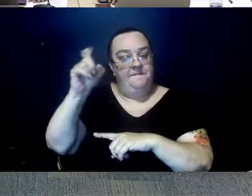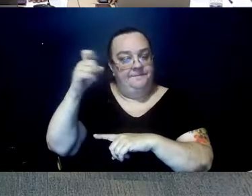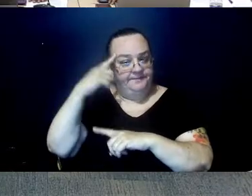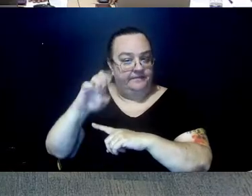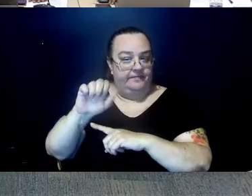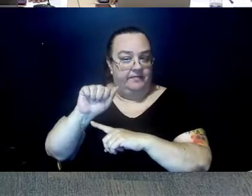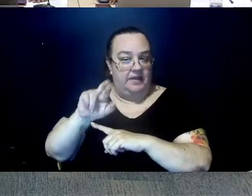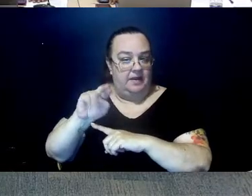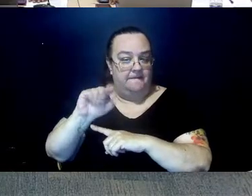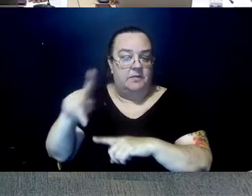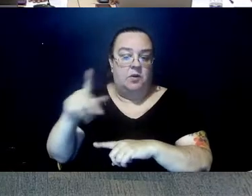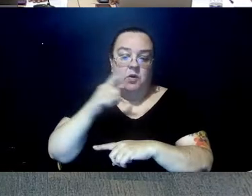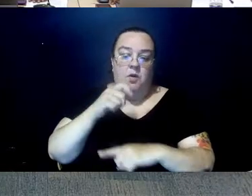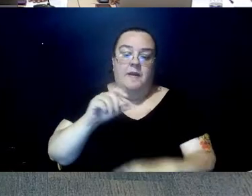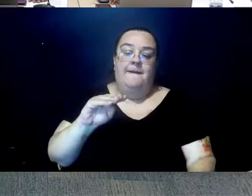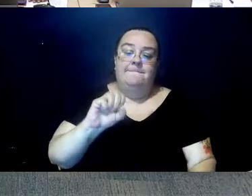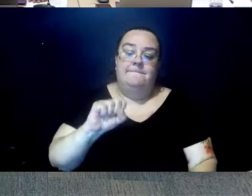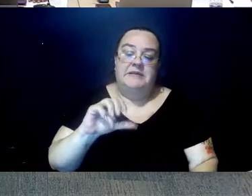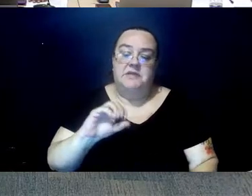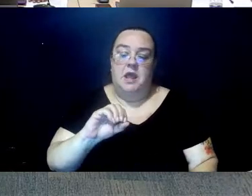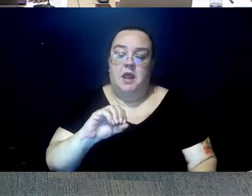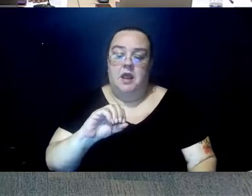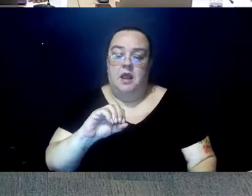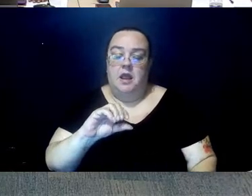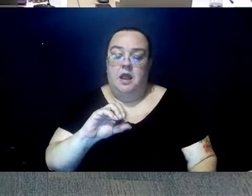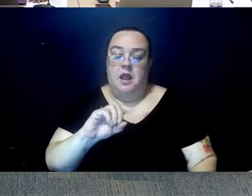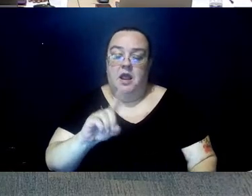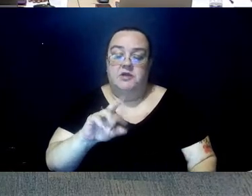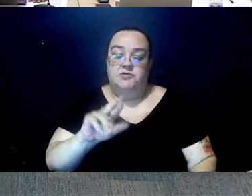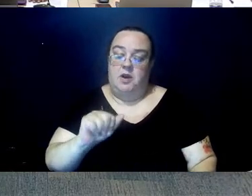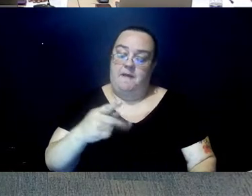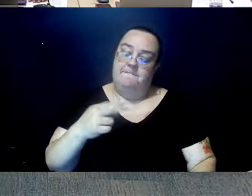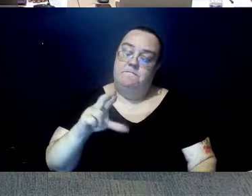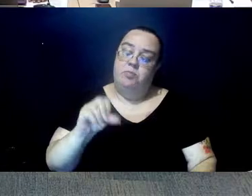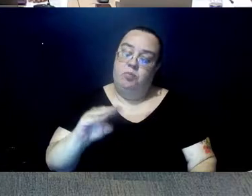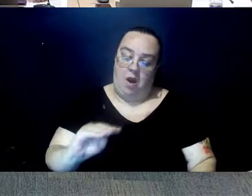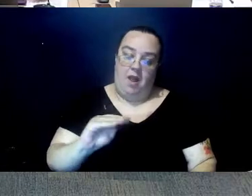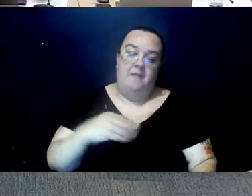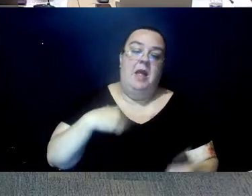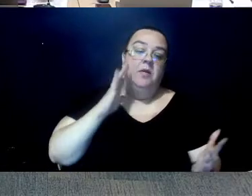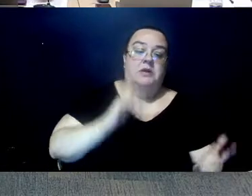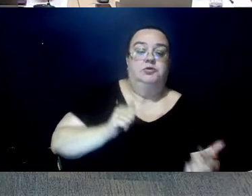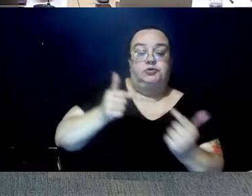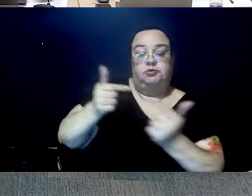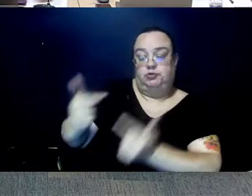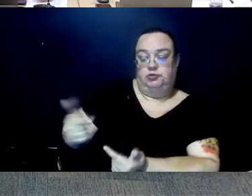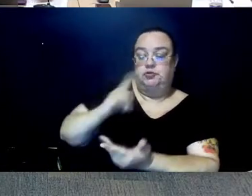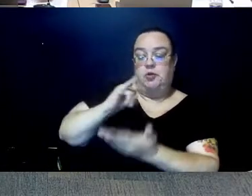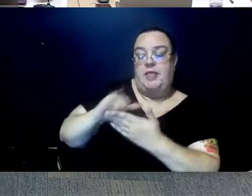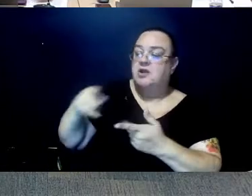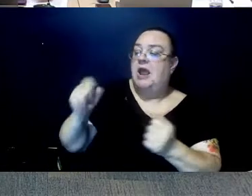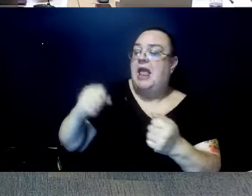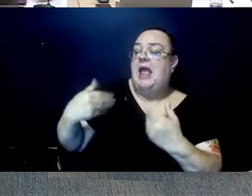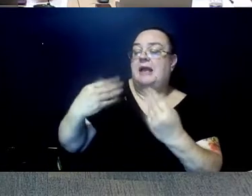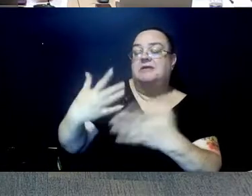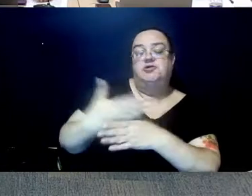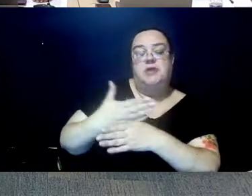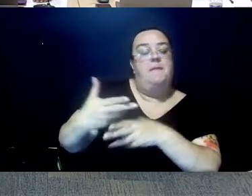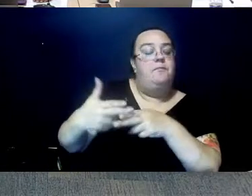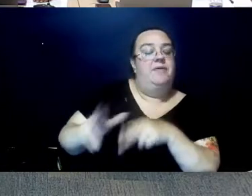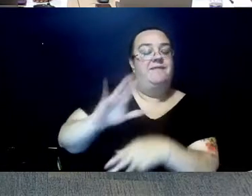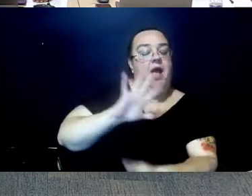Ms. Aja Prom. So I'm going to turn it over to Ms. Prom so that she can give just a brief update on where we are